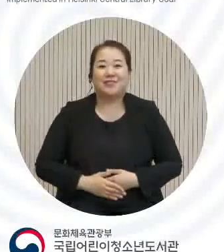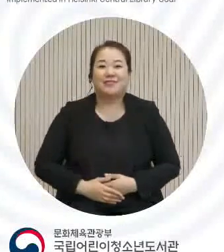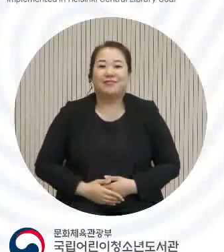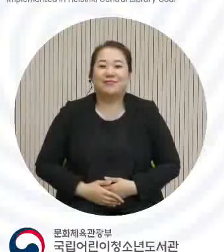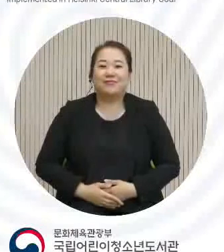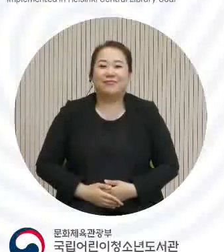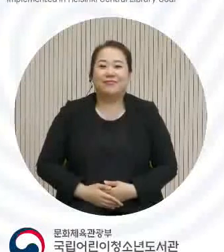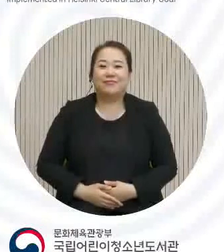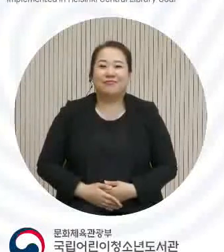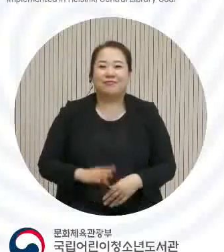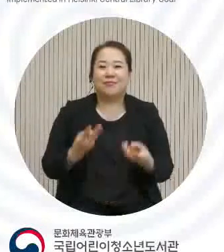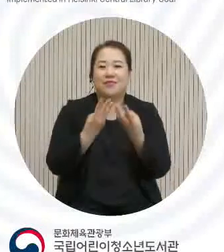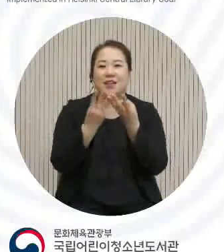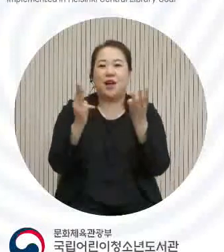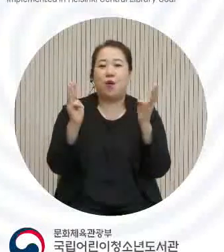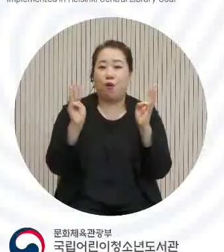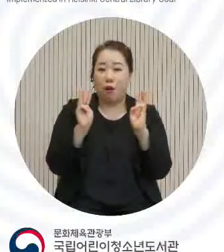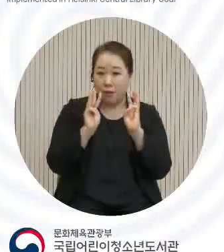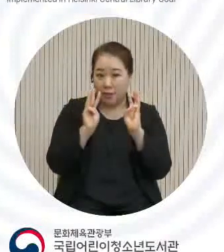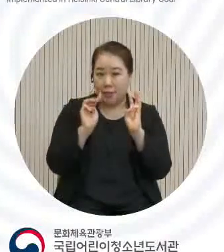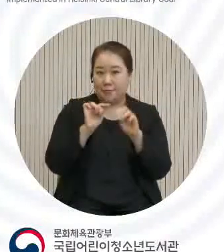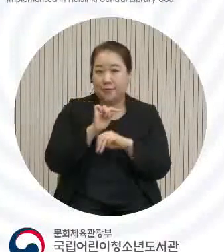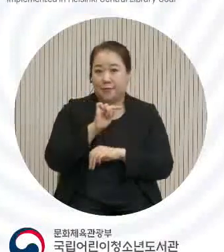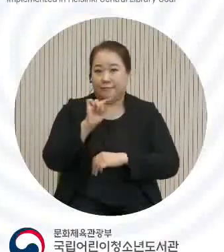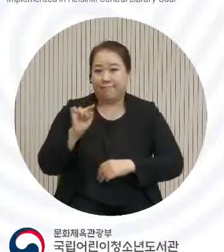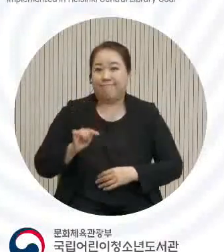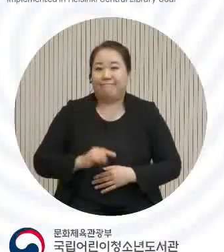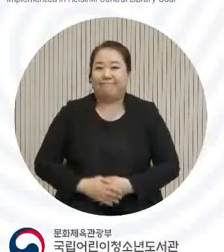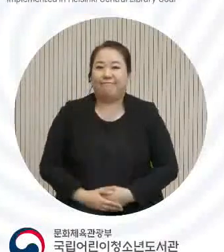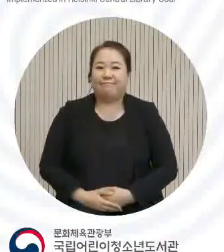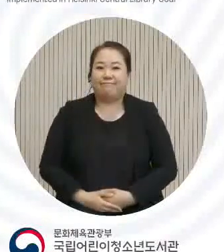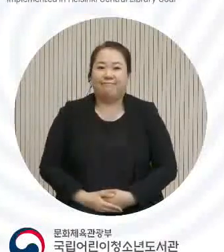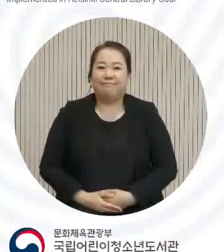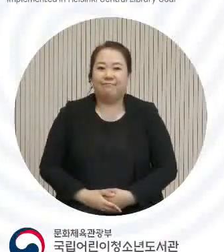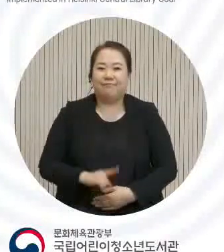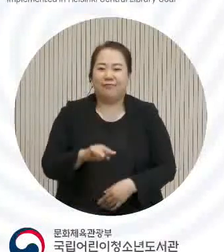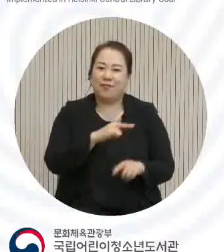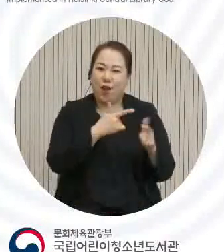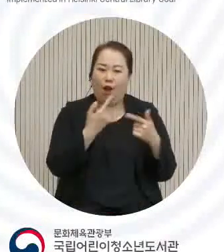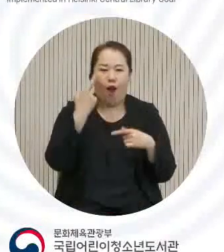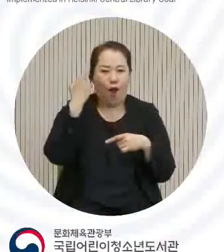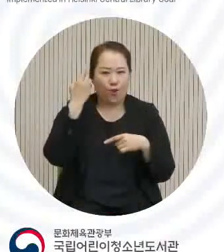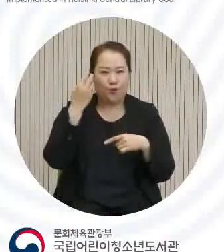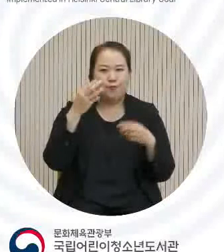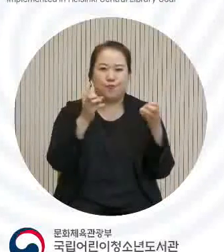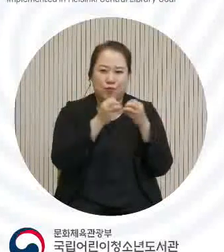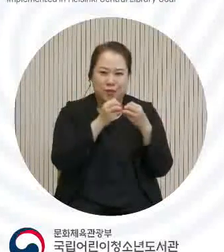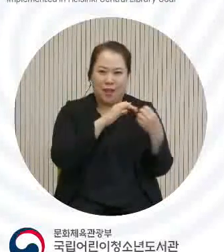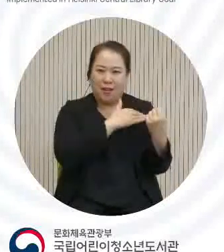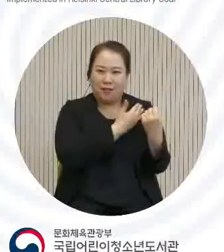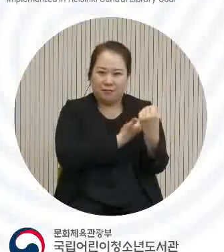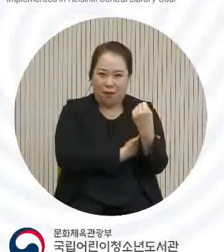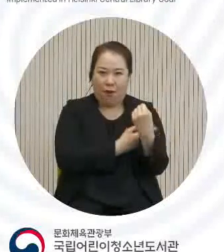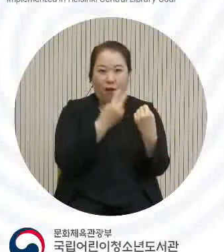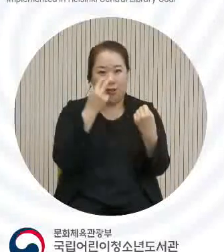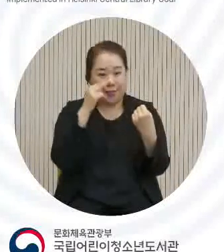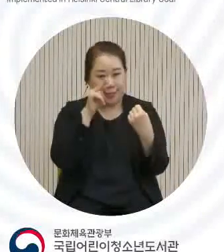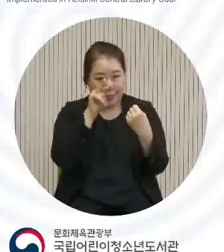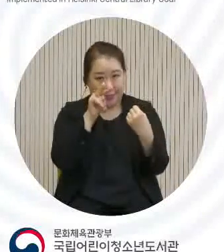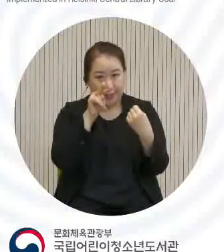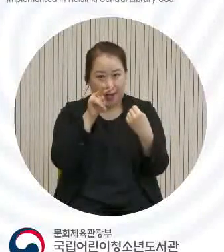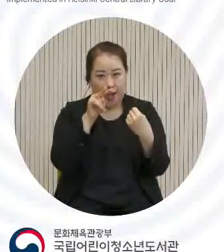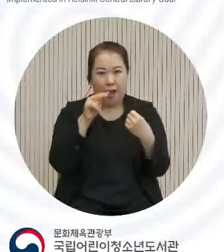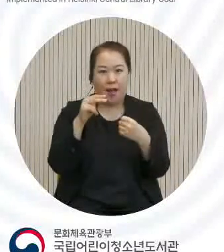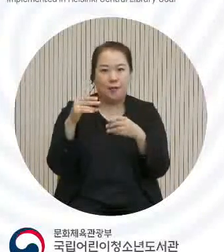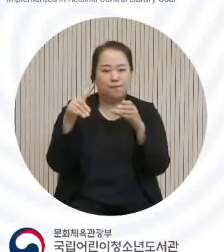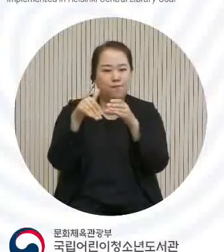The workshop is excellent in developing multiliteracy skills and visual and literary expression. it